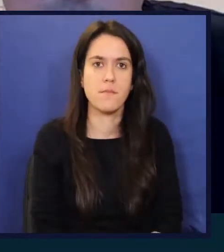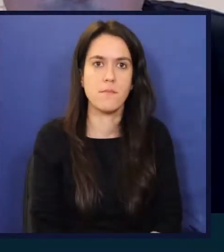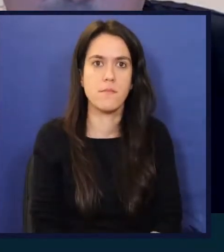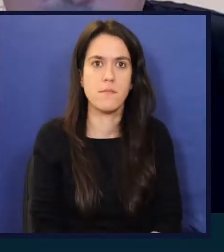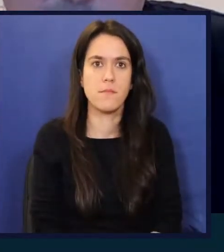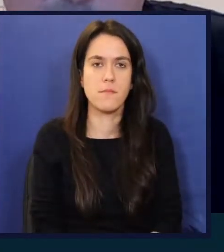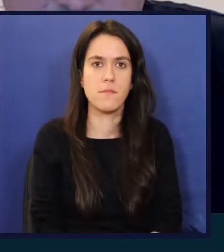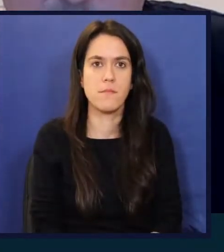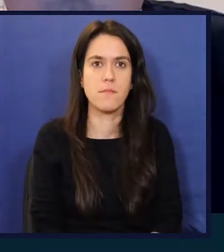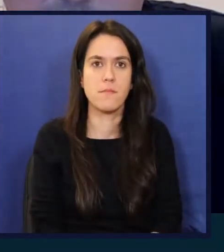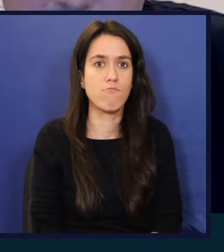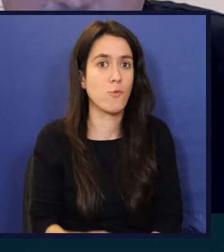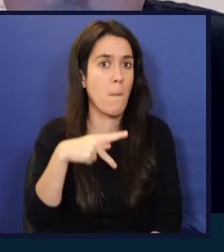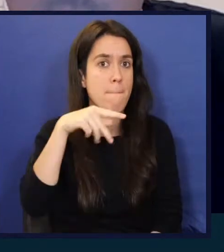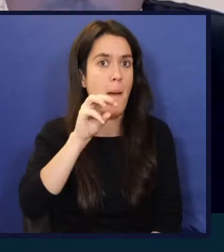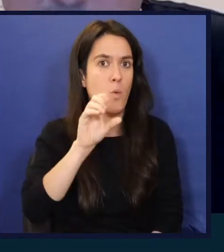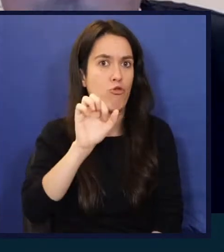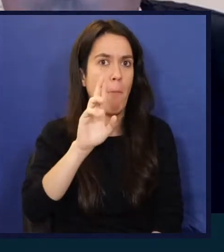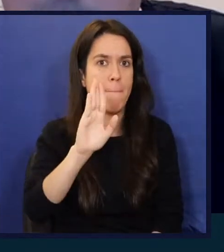using Power BI.